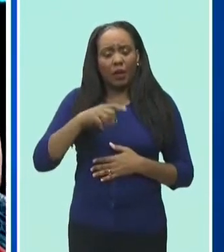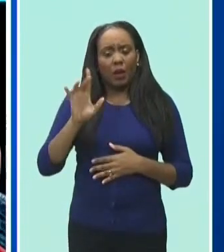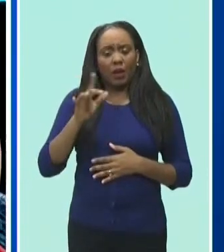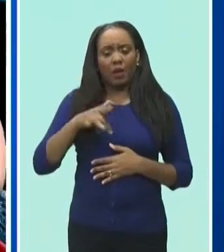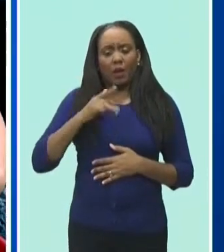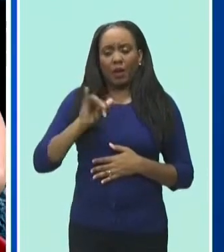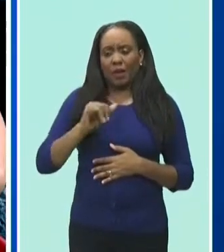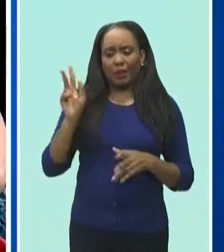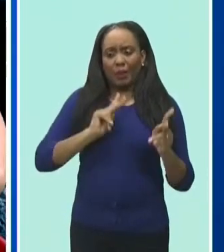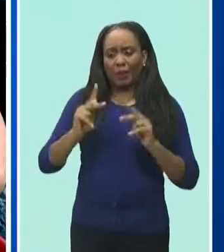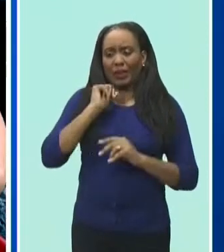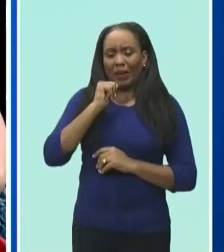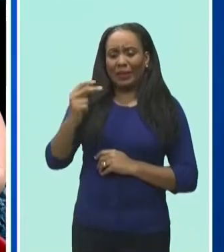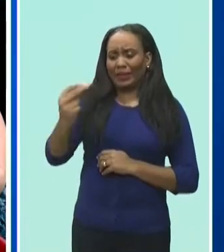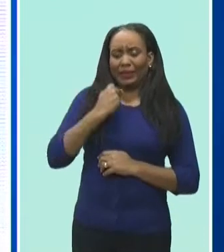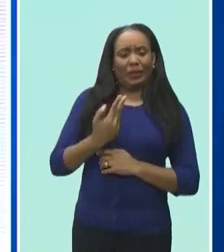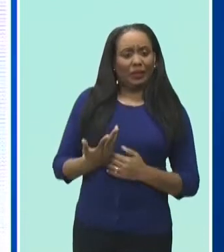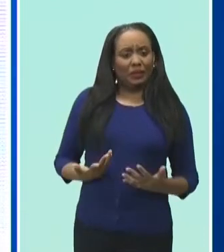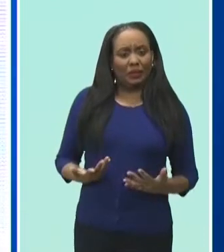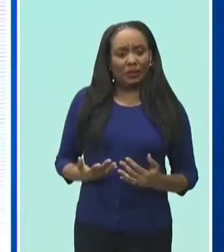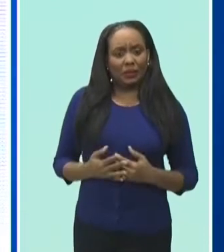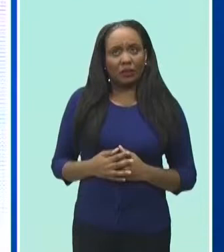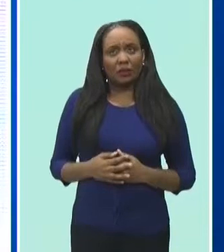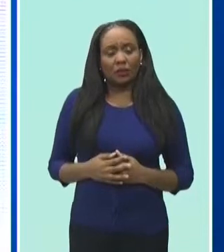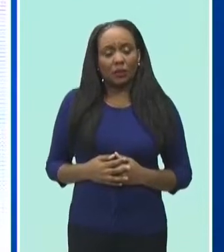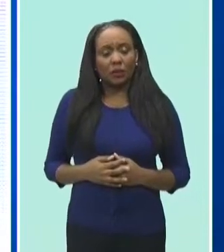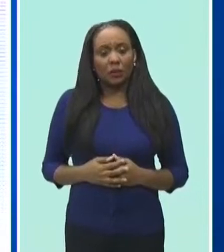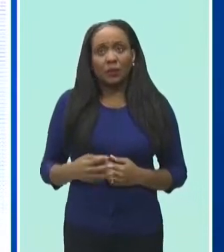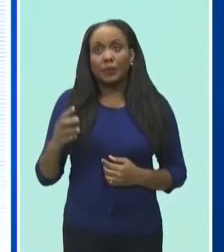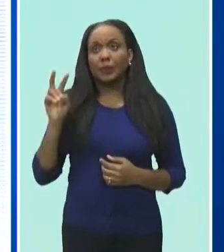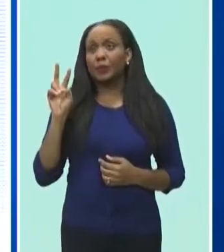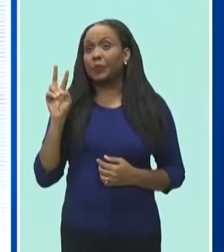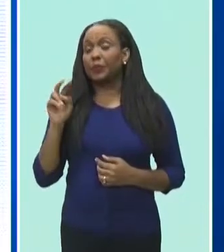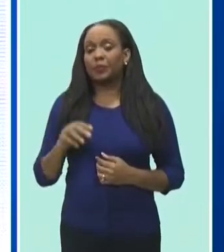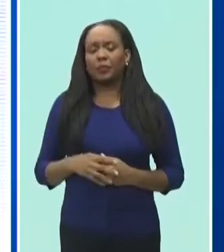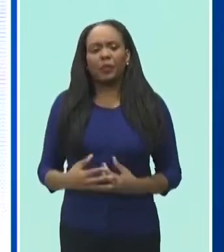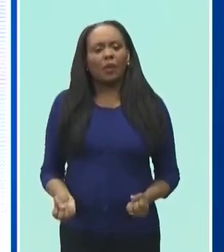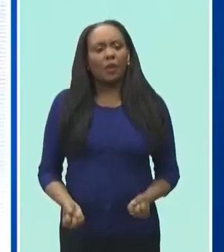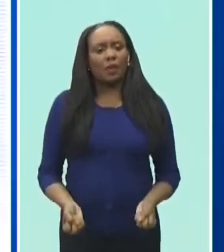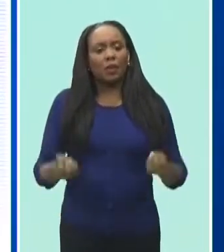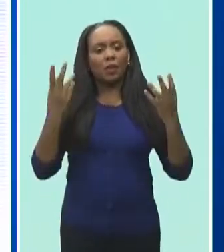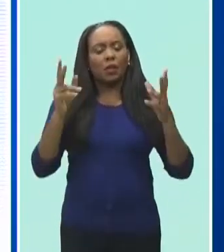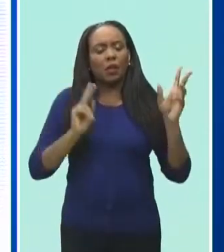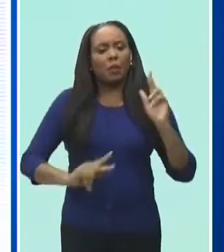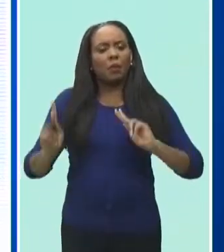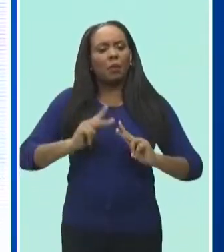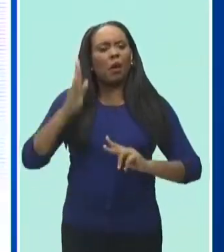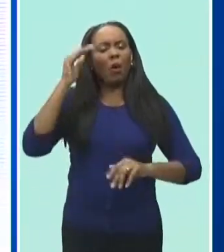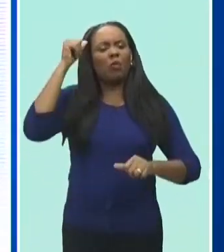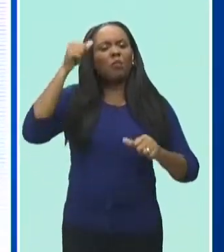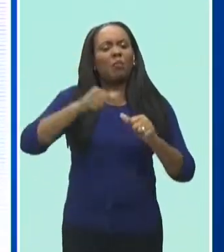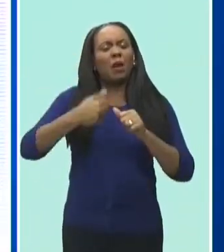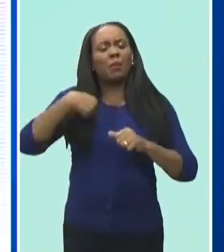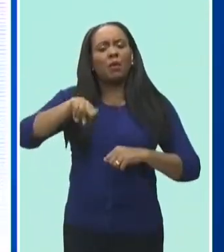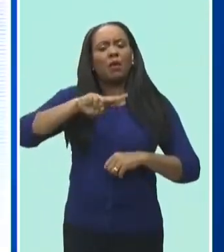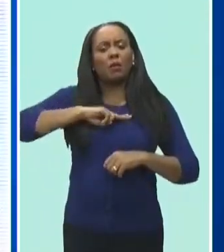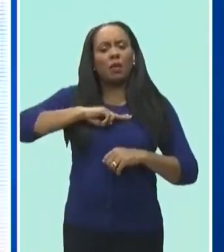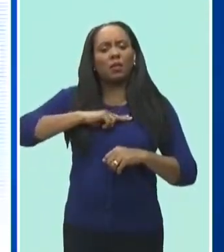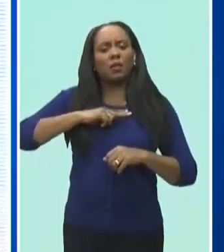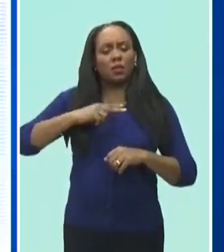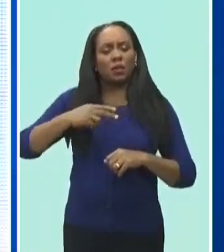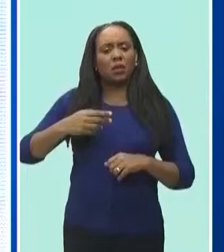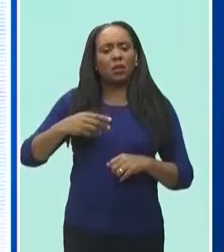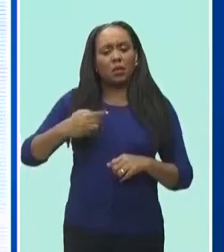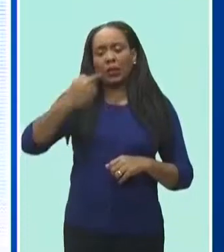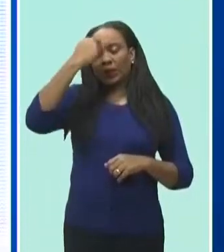and sometimes dispensable. How many people will keep us front of mind after a